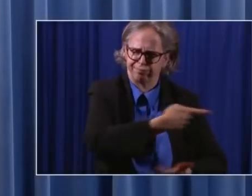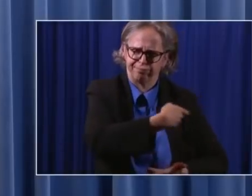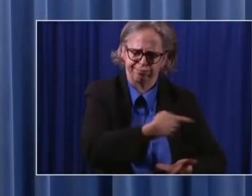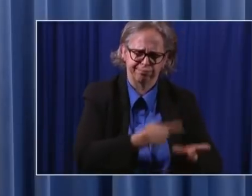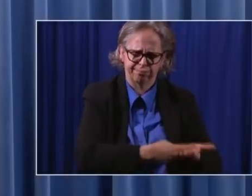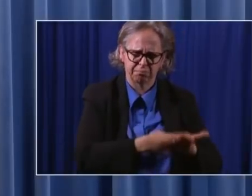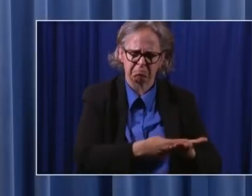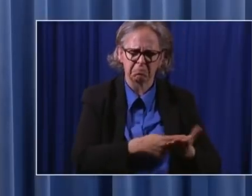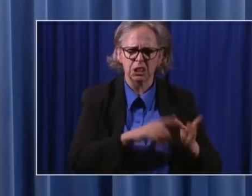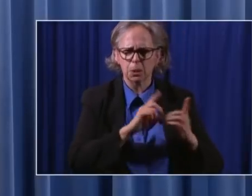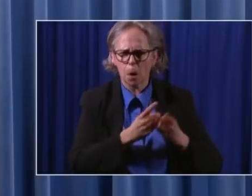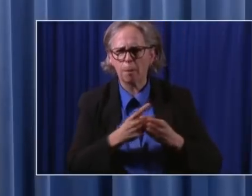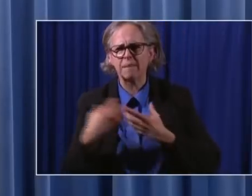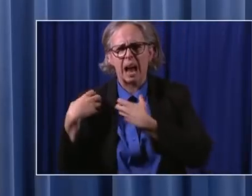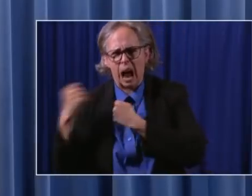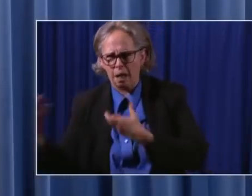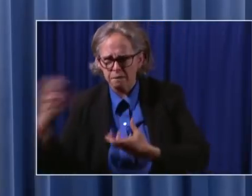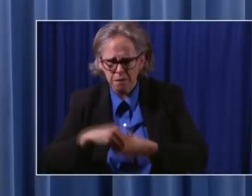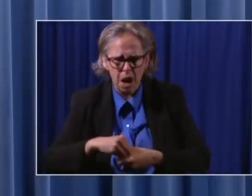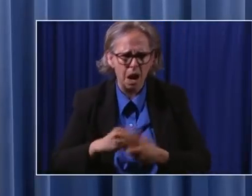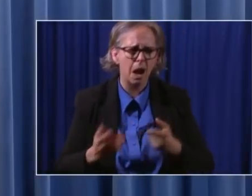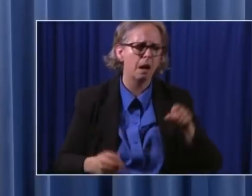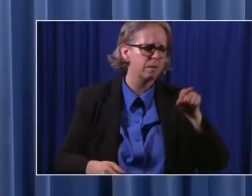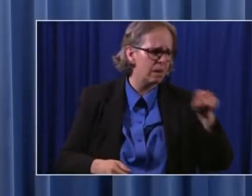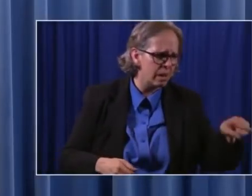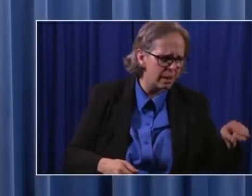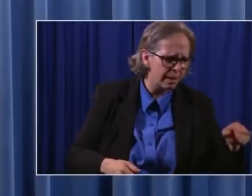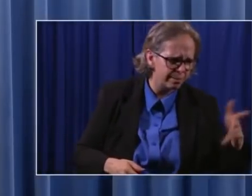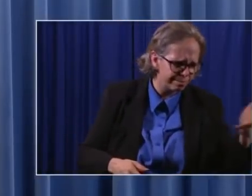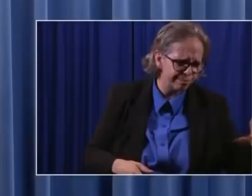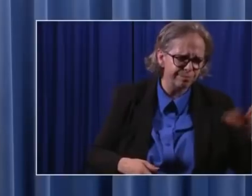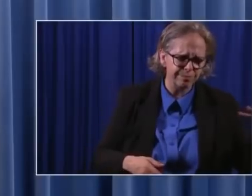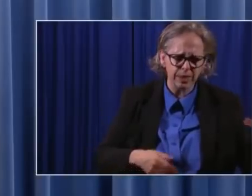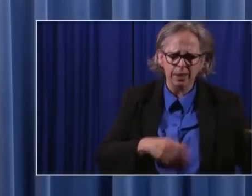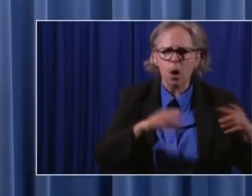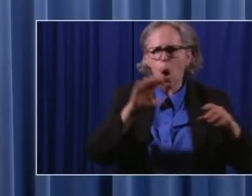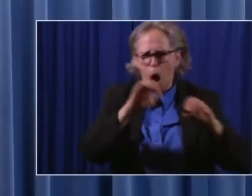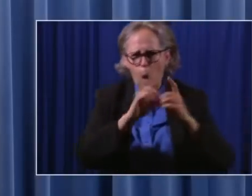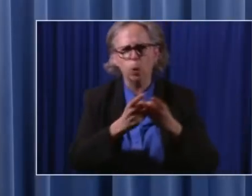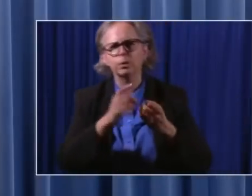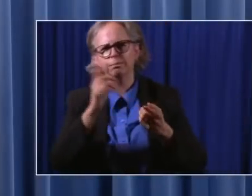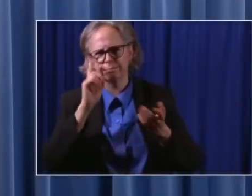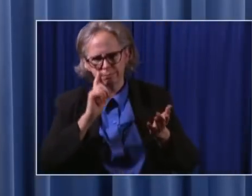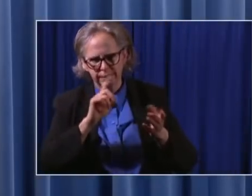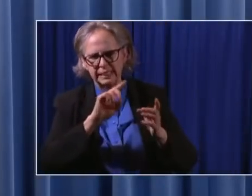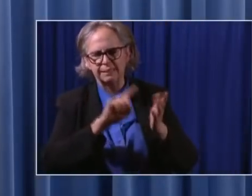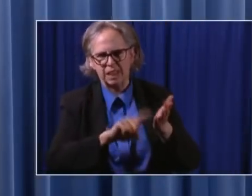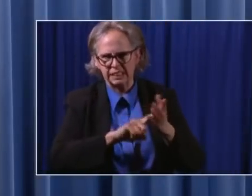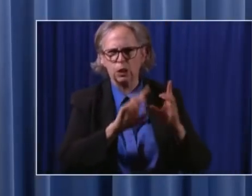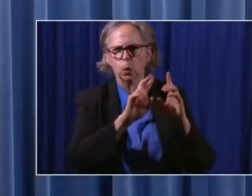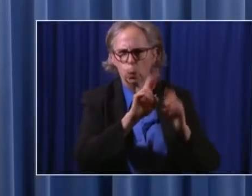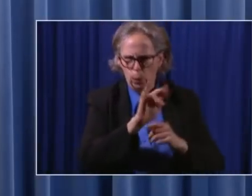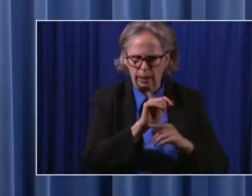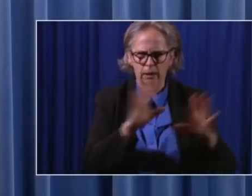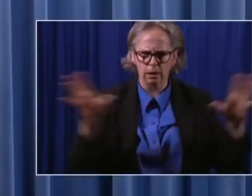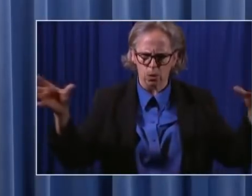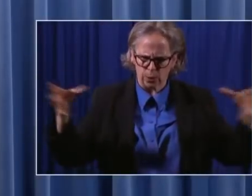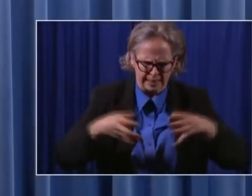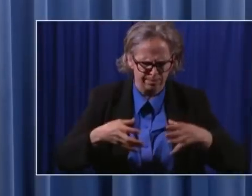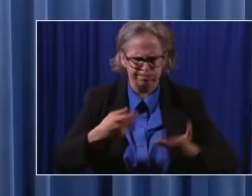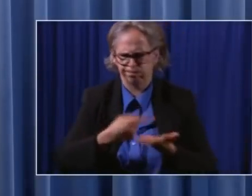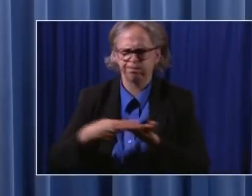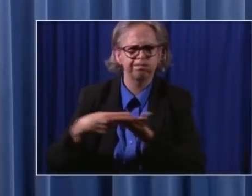Health. Also had a conversation with the Ohio Investigative Unit team. And so they will